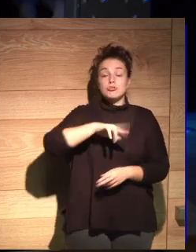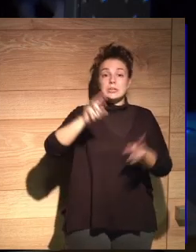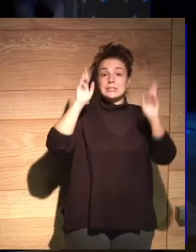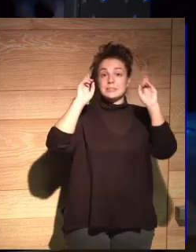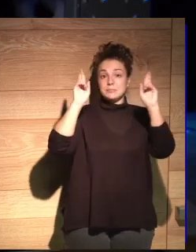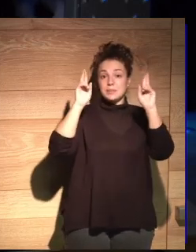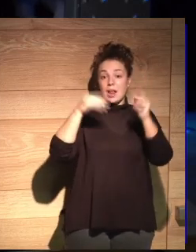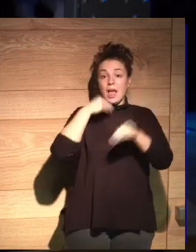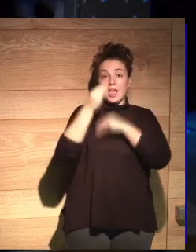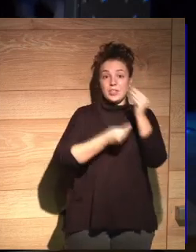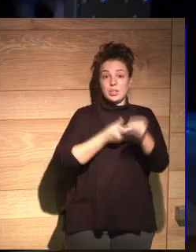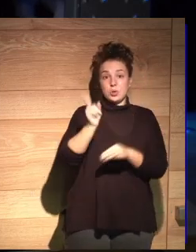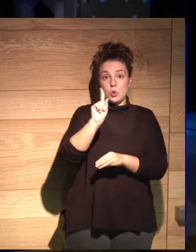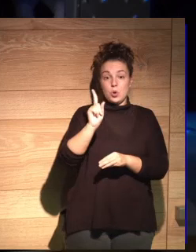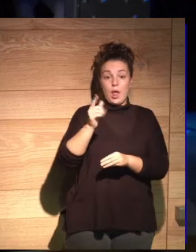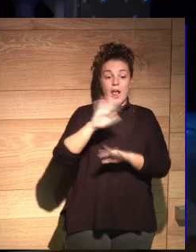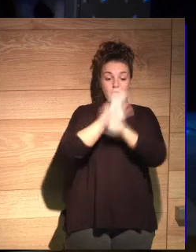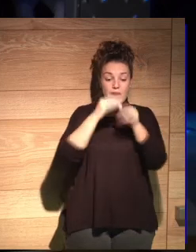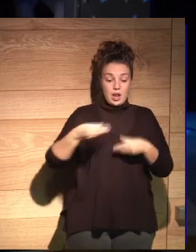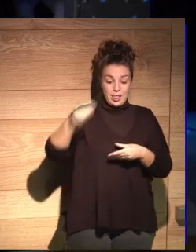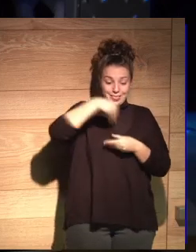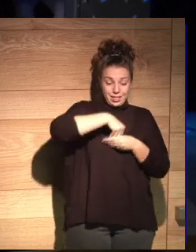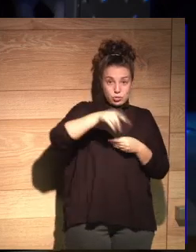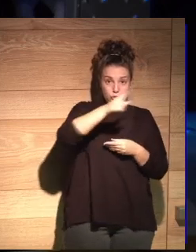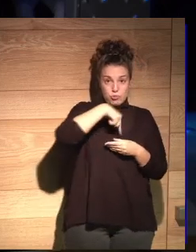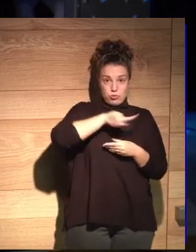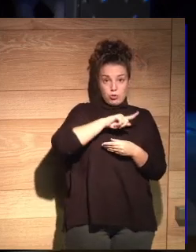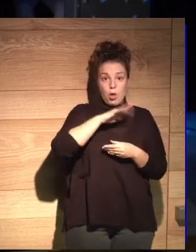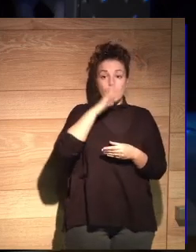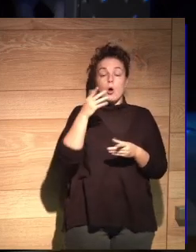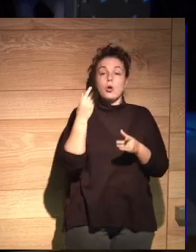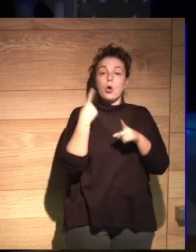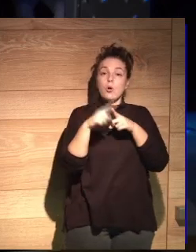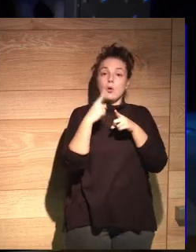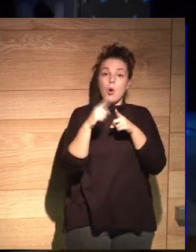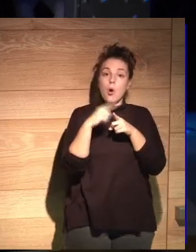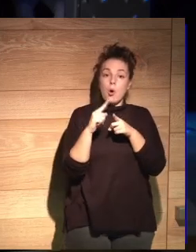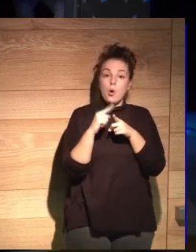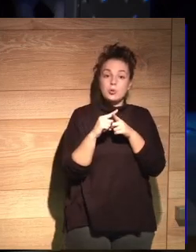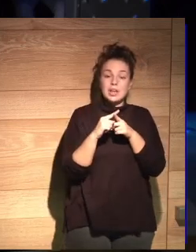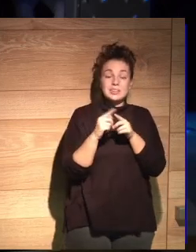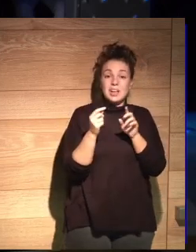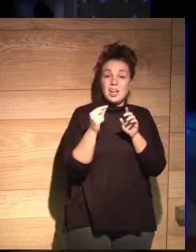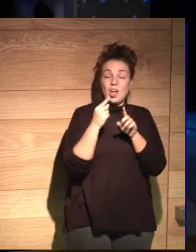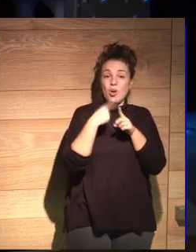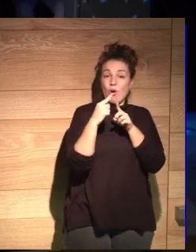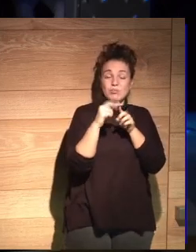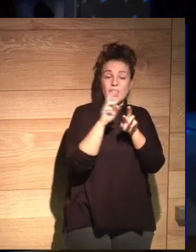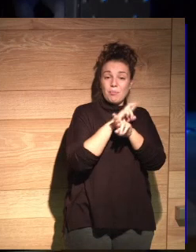possibility that he would not expect to happen, is already happening. So some of the